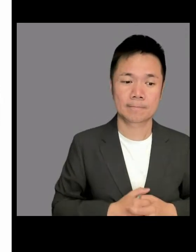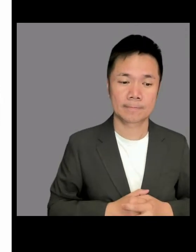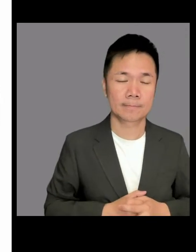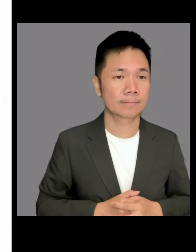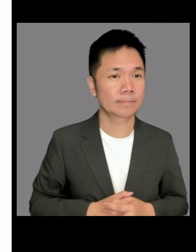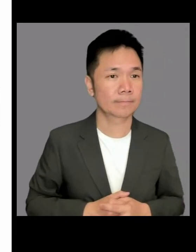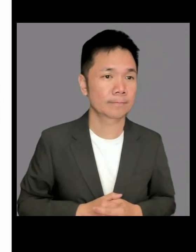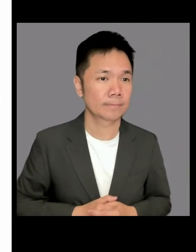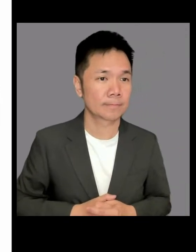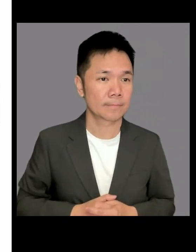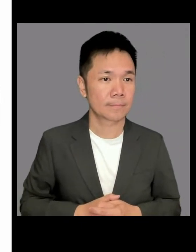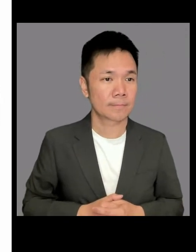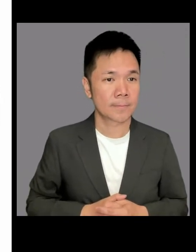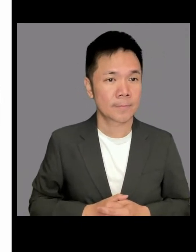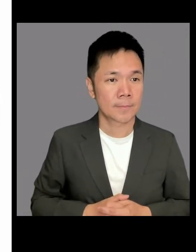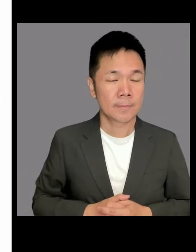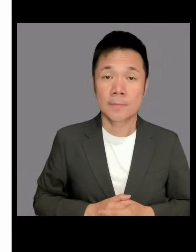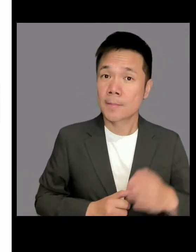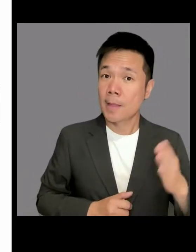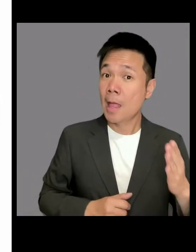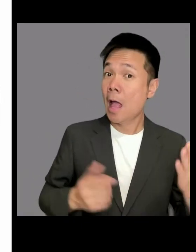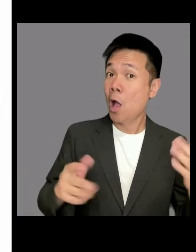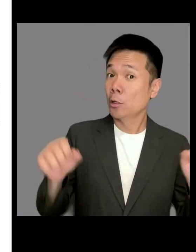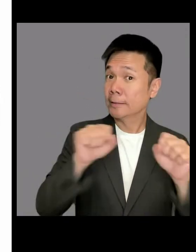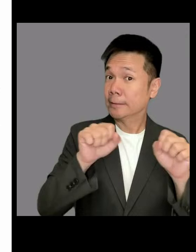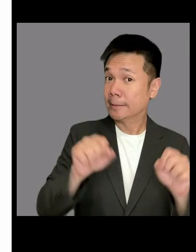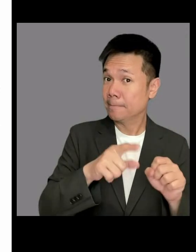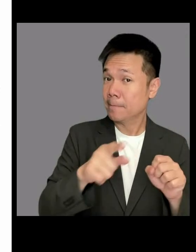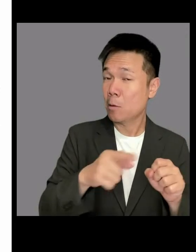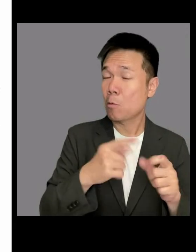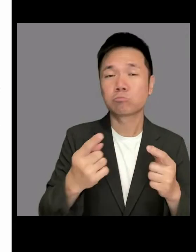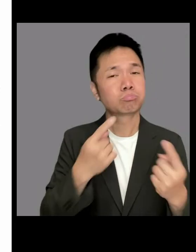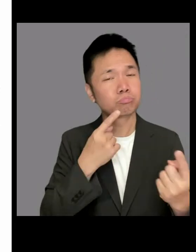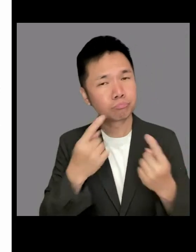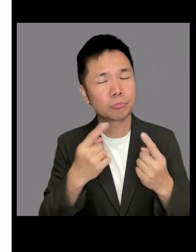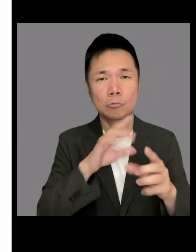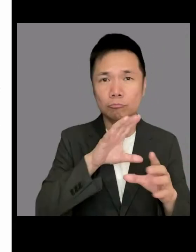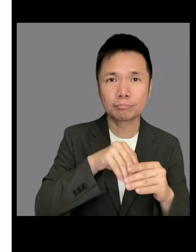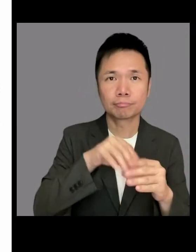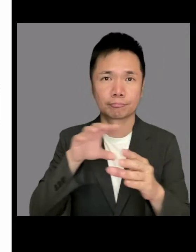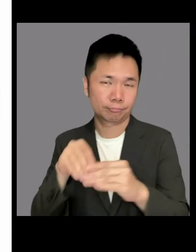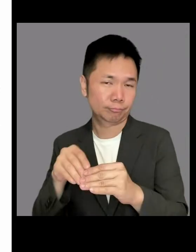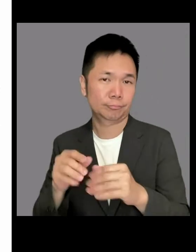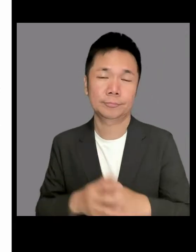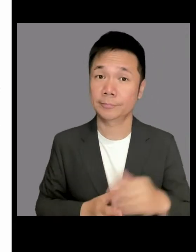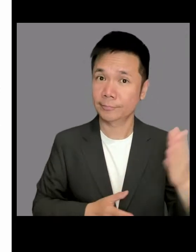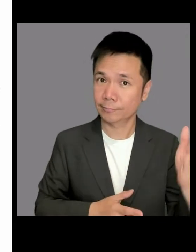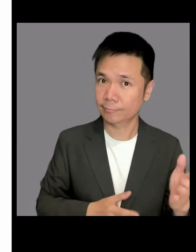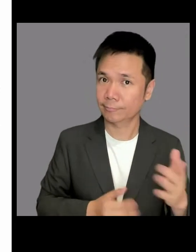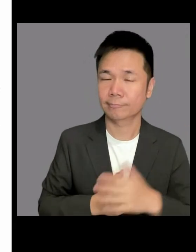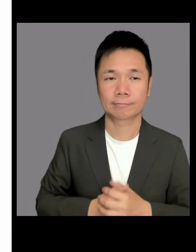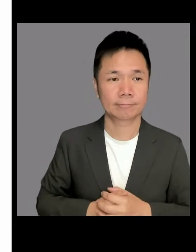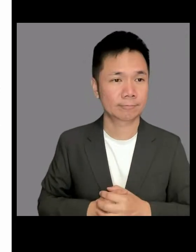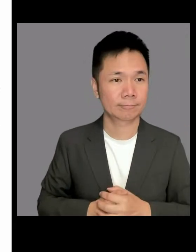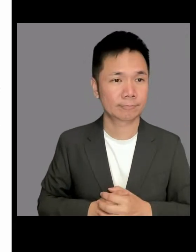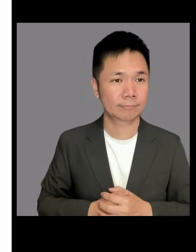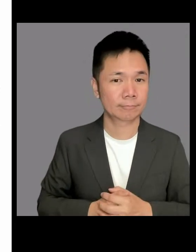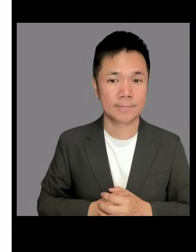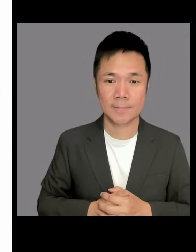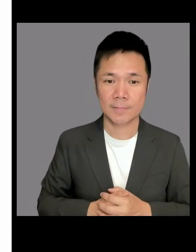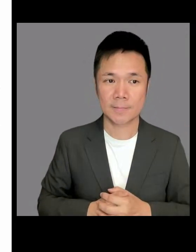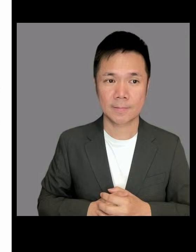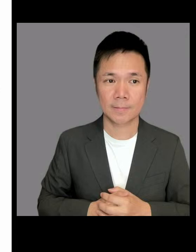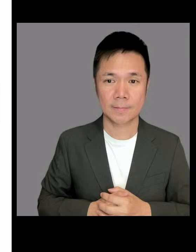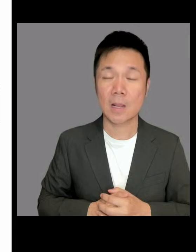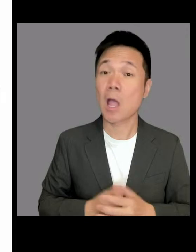how the operating system communicates with assistive technology. It's essentially how it interprets